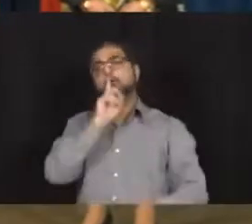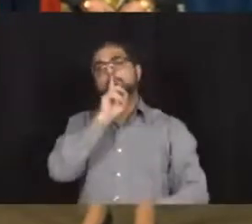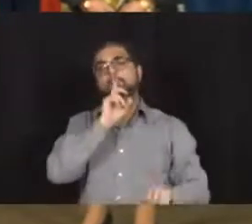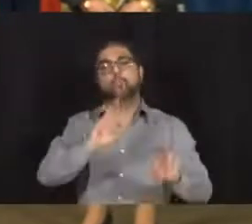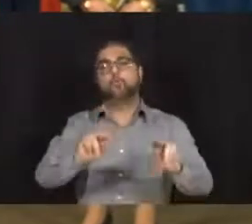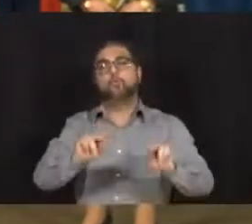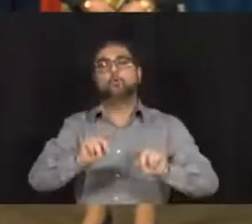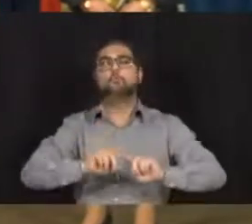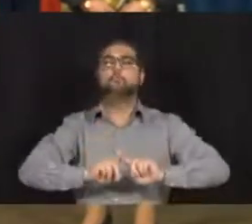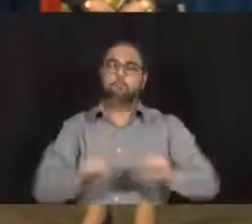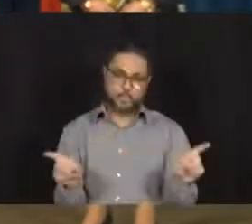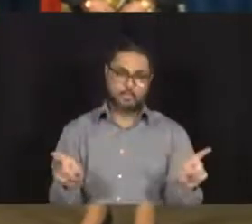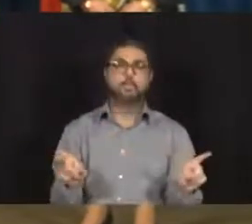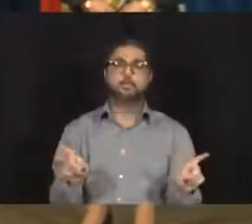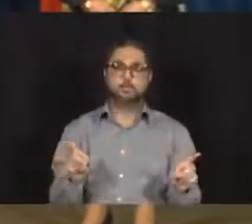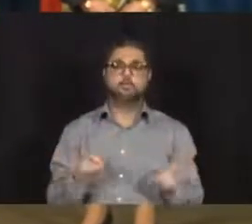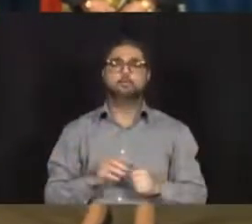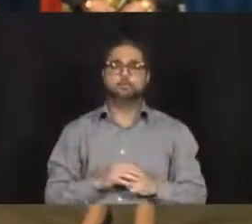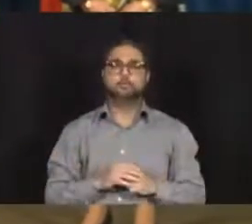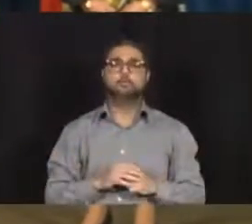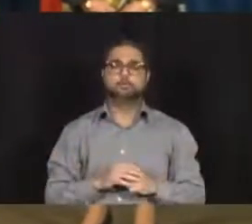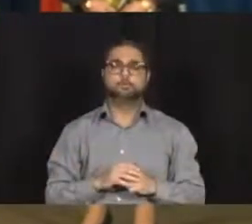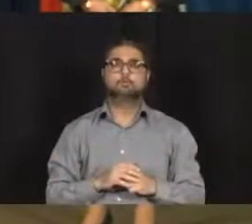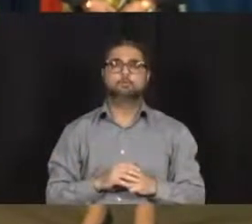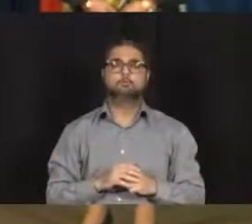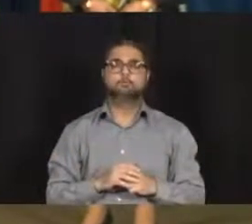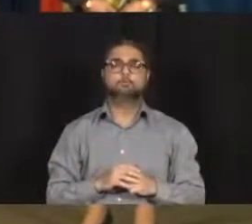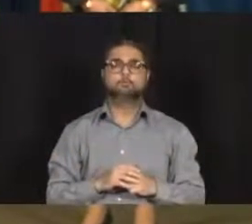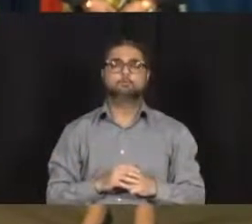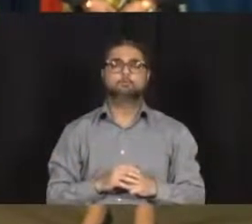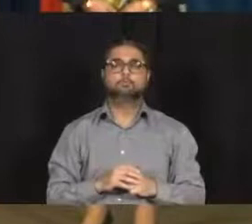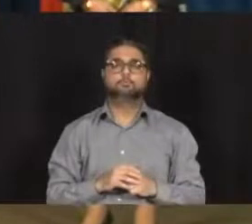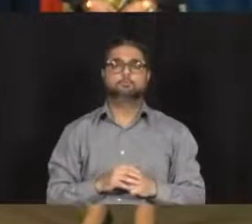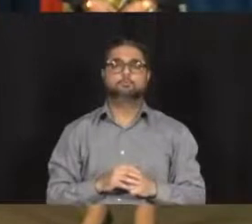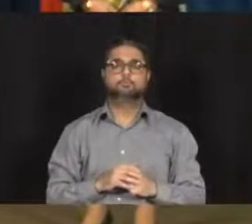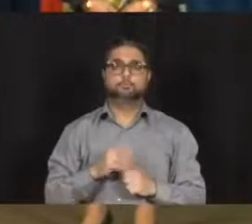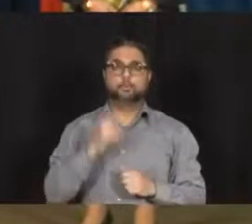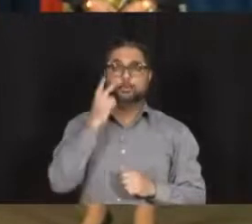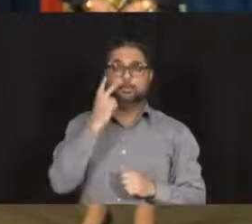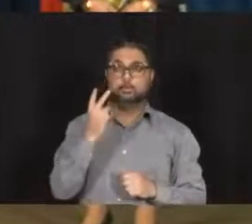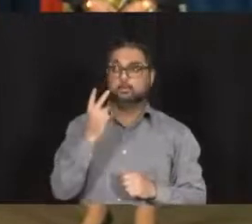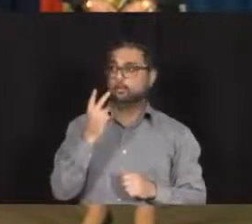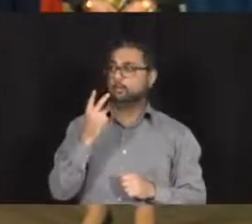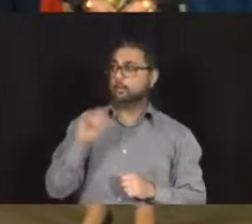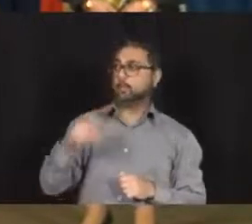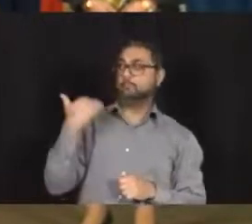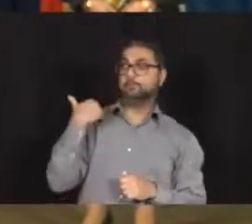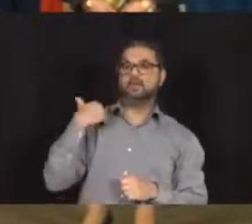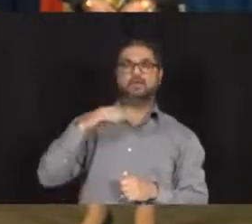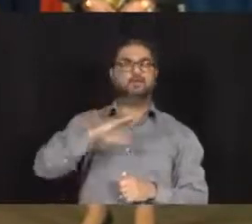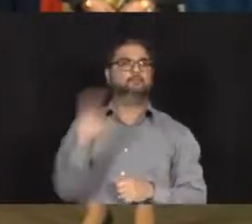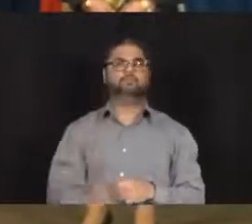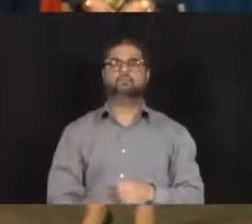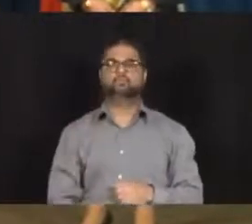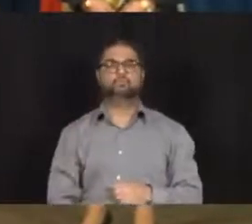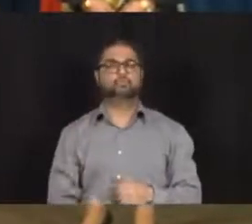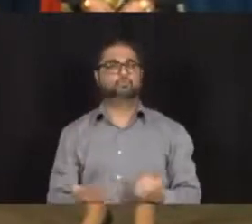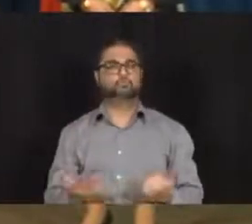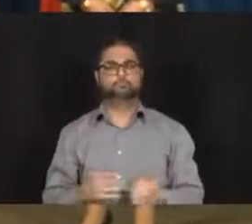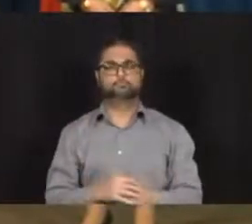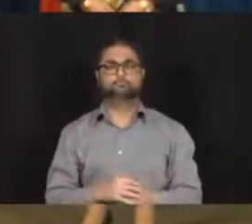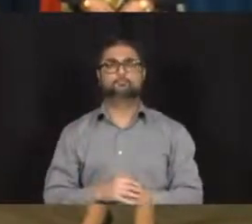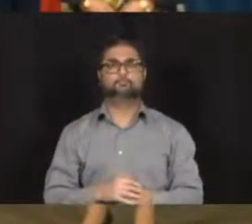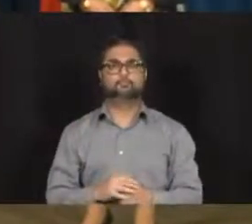generation and has never seen before. But what's going to define us is how we tackle